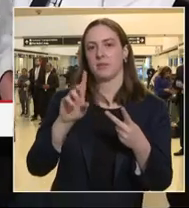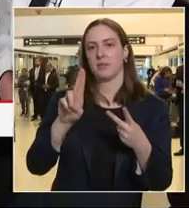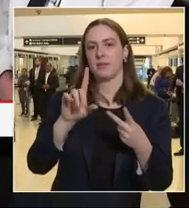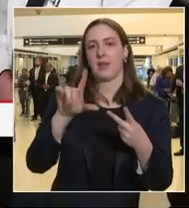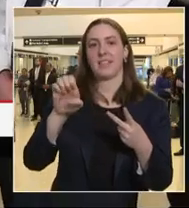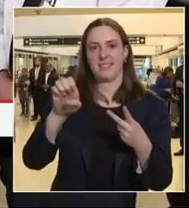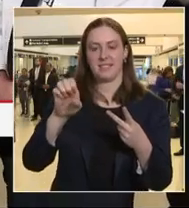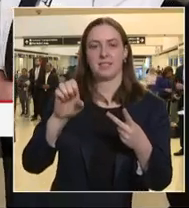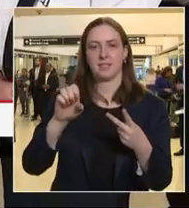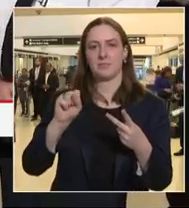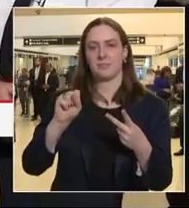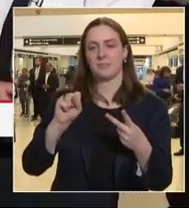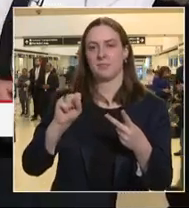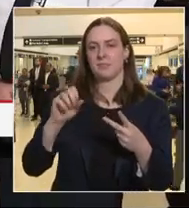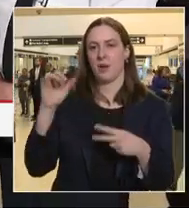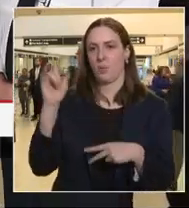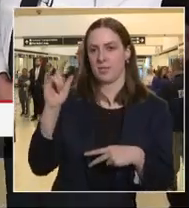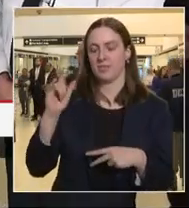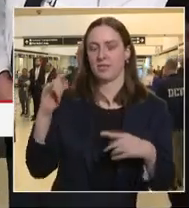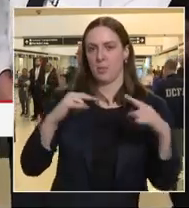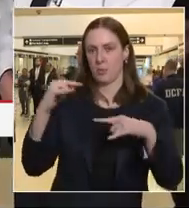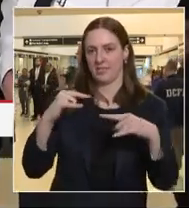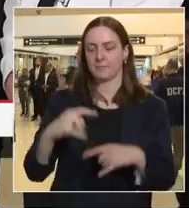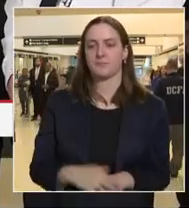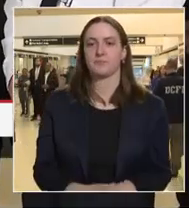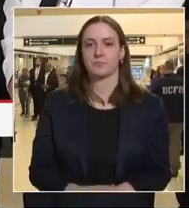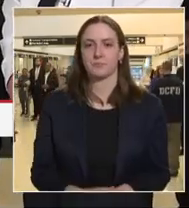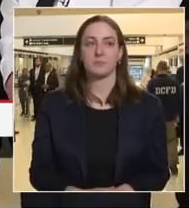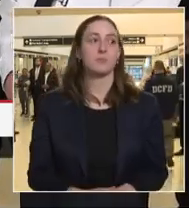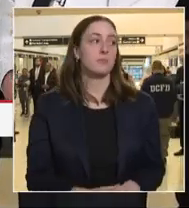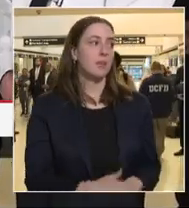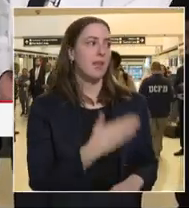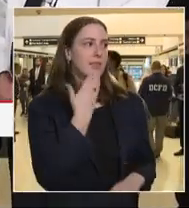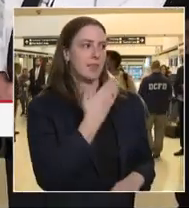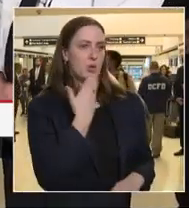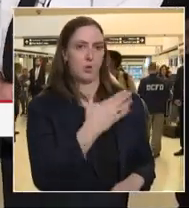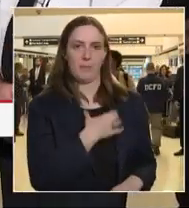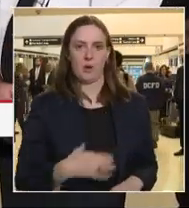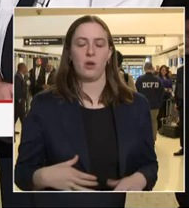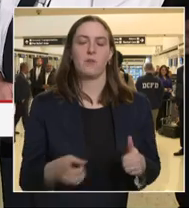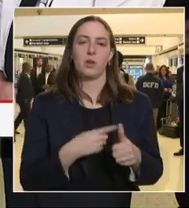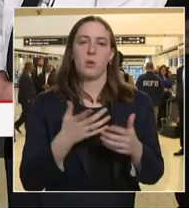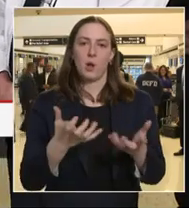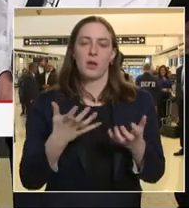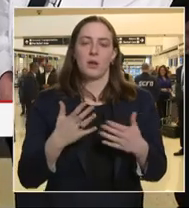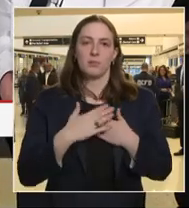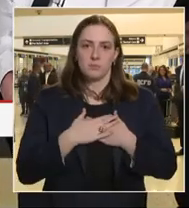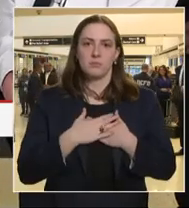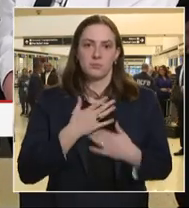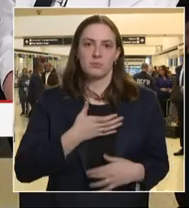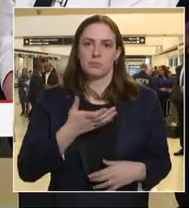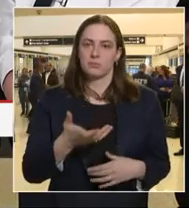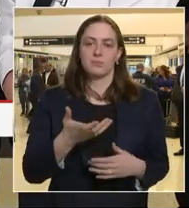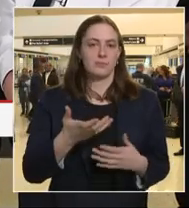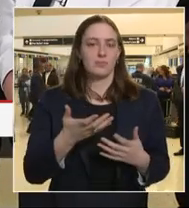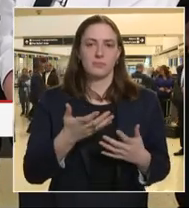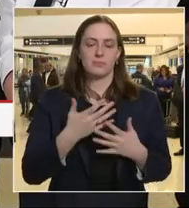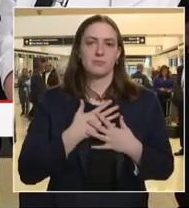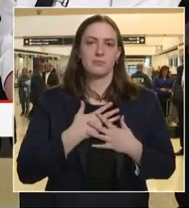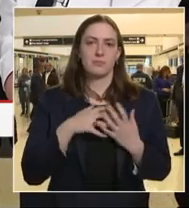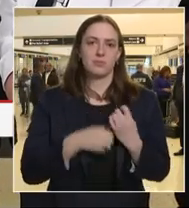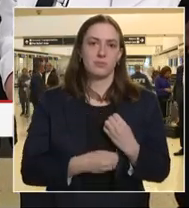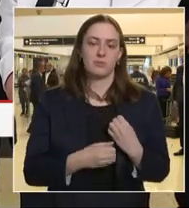Good morning, and thank you, Mayor. First, let me begin by expressing our condolences for all the victims of this flight and for